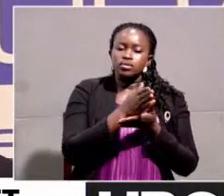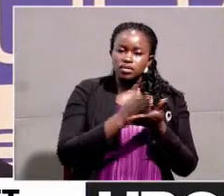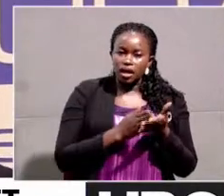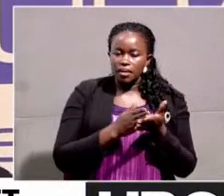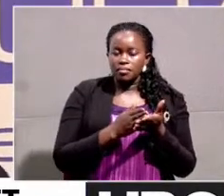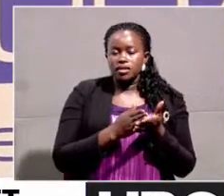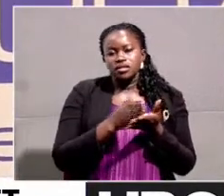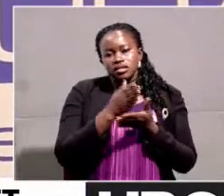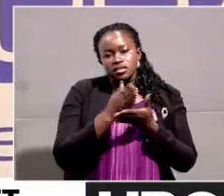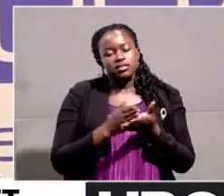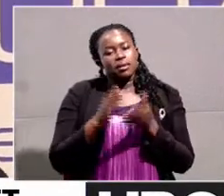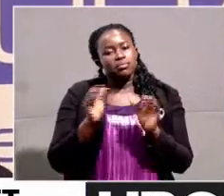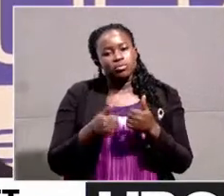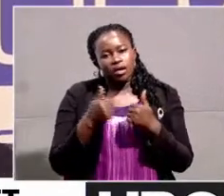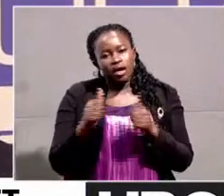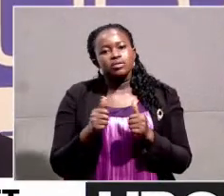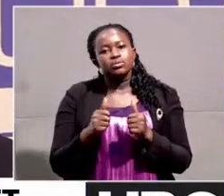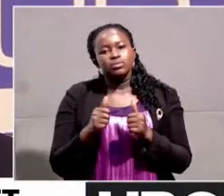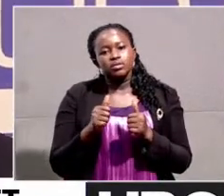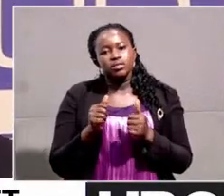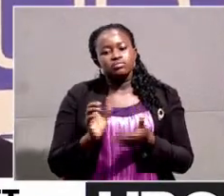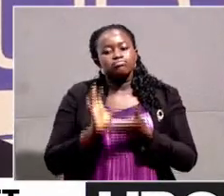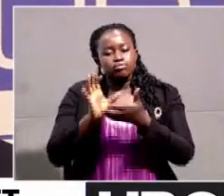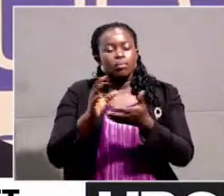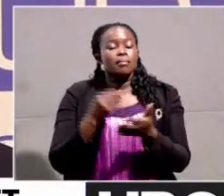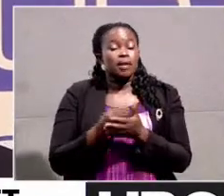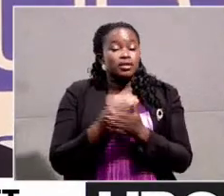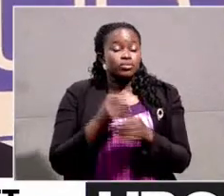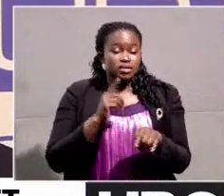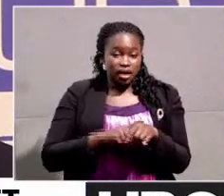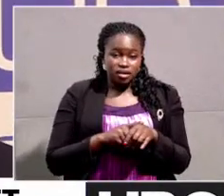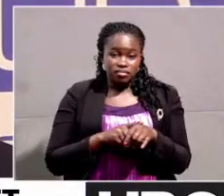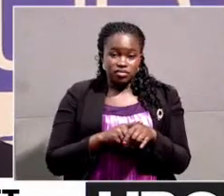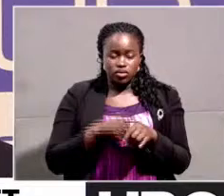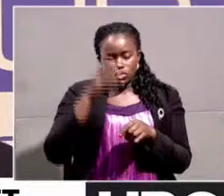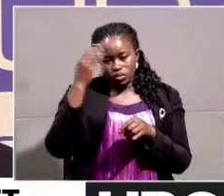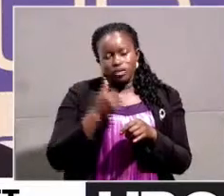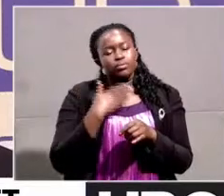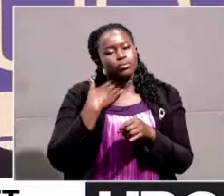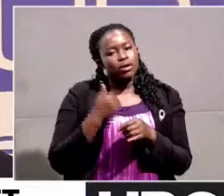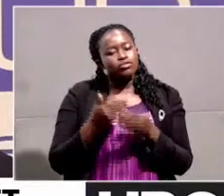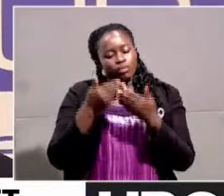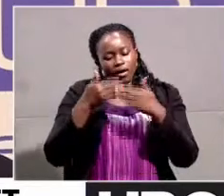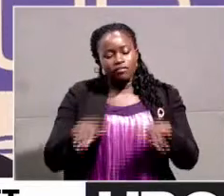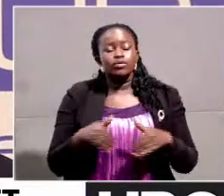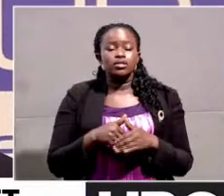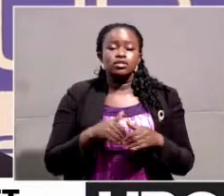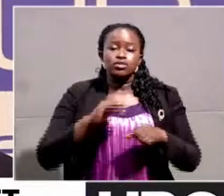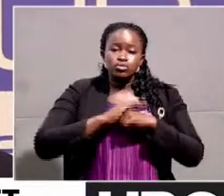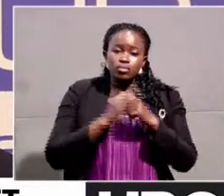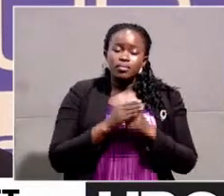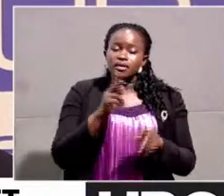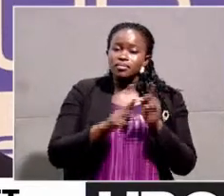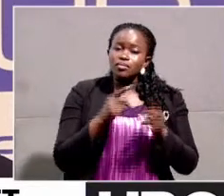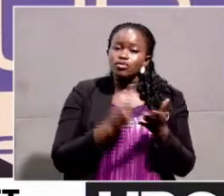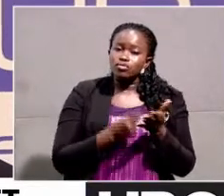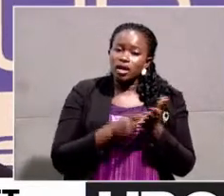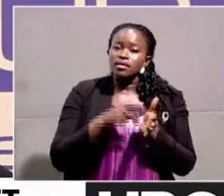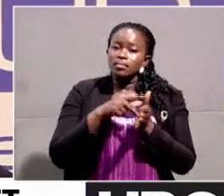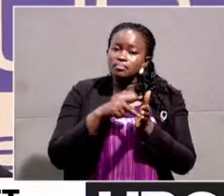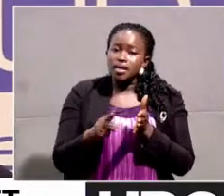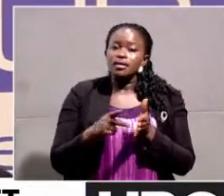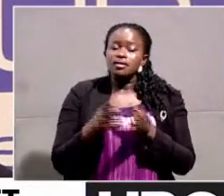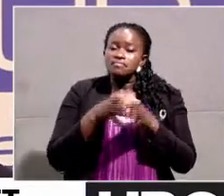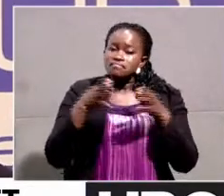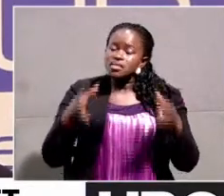not likely to deploy the money on time, so that we avoid making Ugandans pay a huge